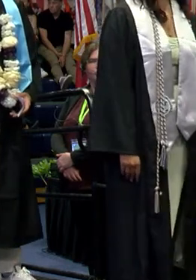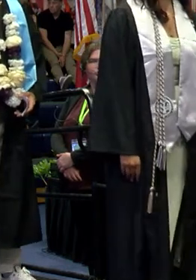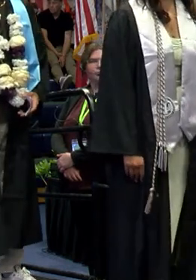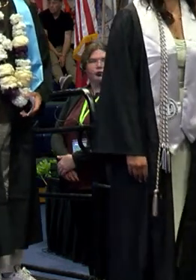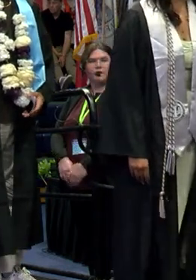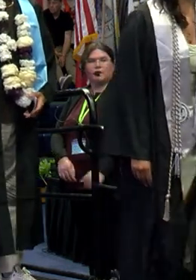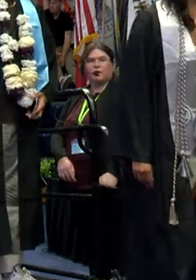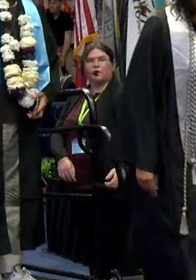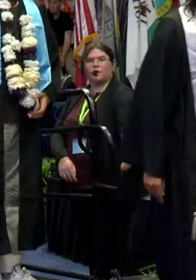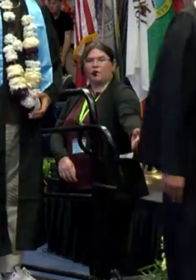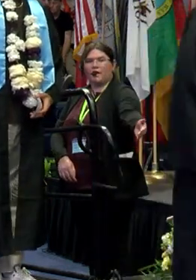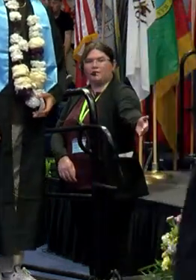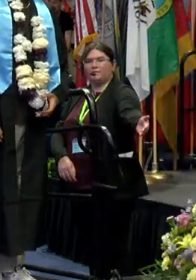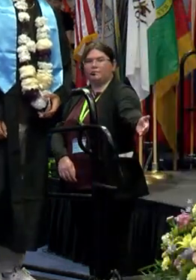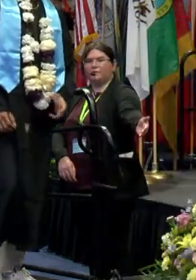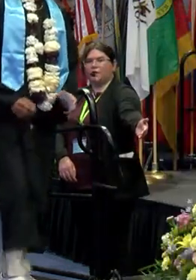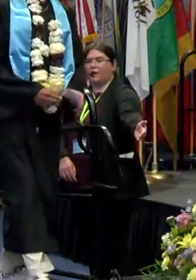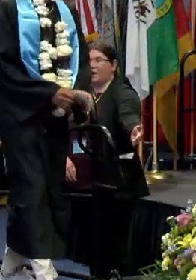Jasmine Walea.